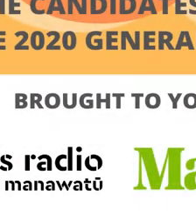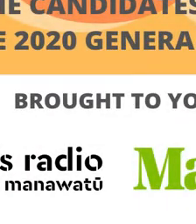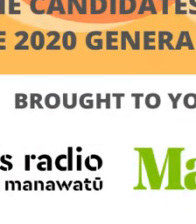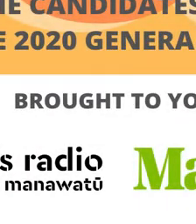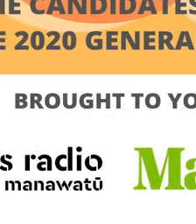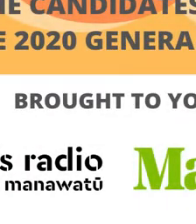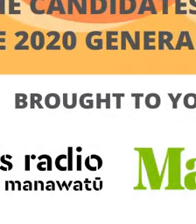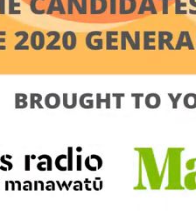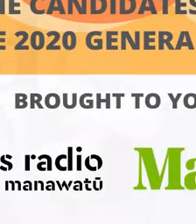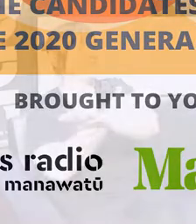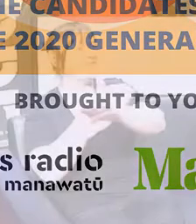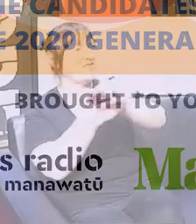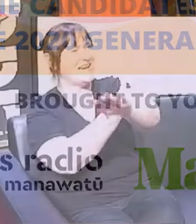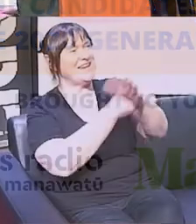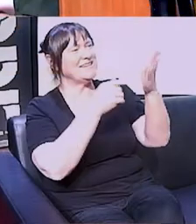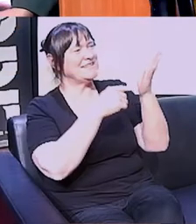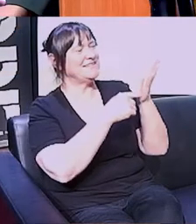Ladies and gentlemen, please welcome Teanau Tuiono.